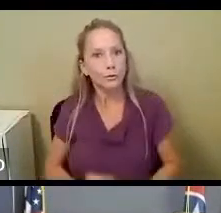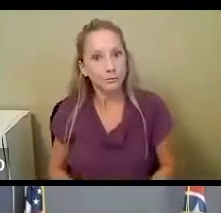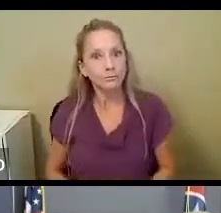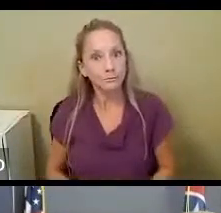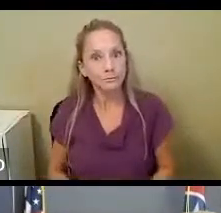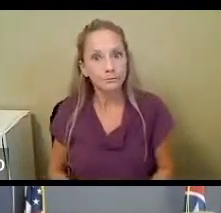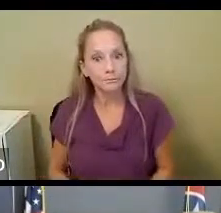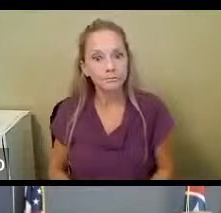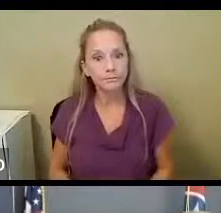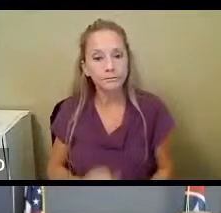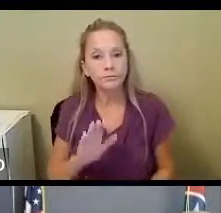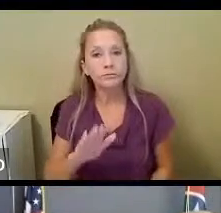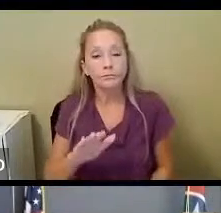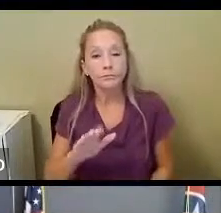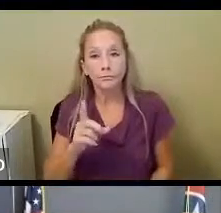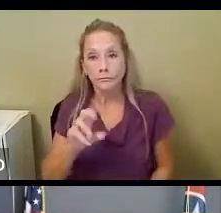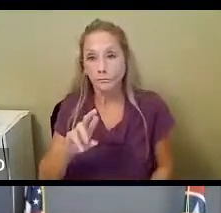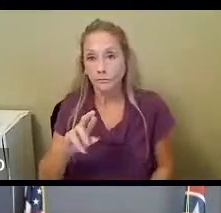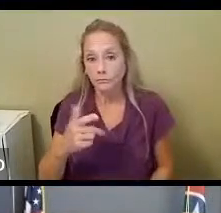Additional discussion?